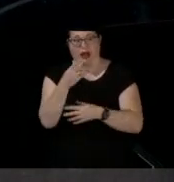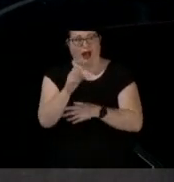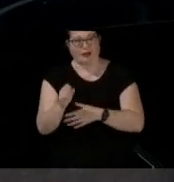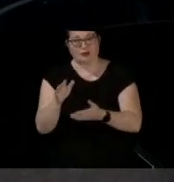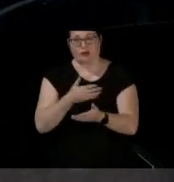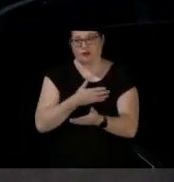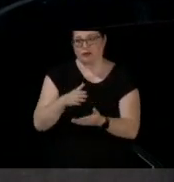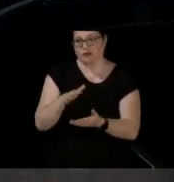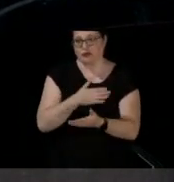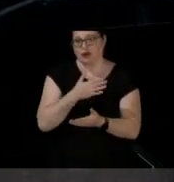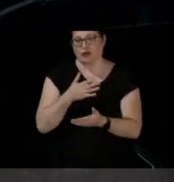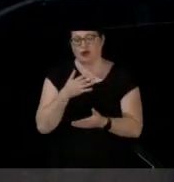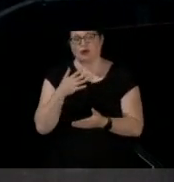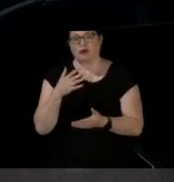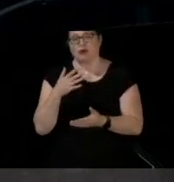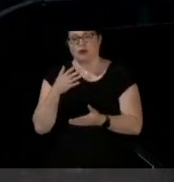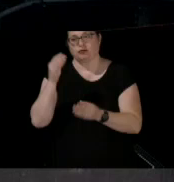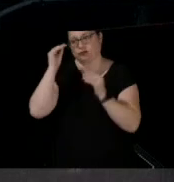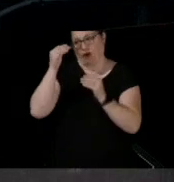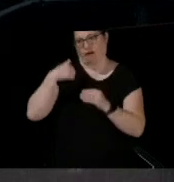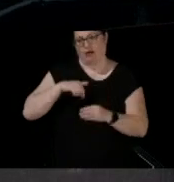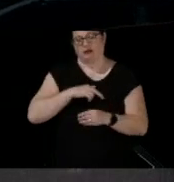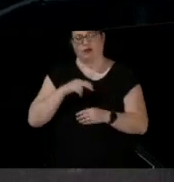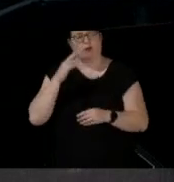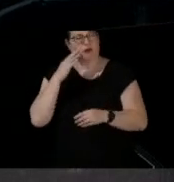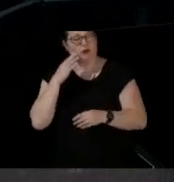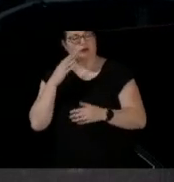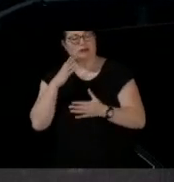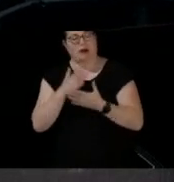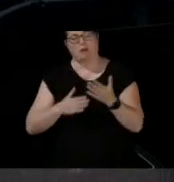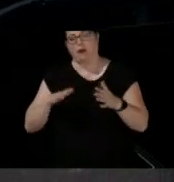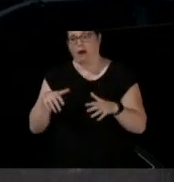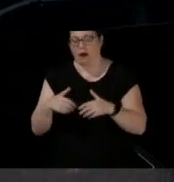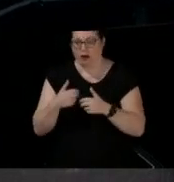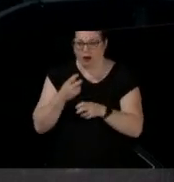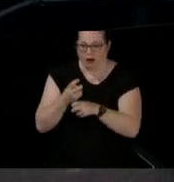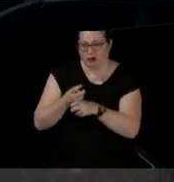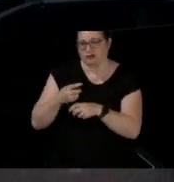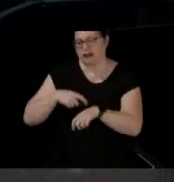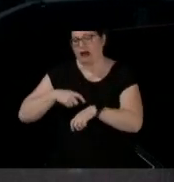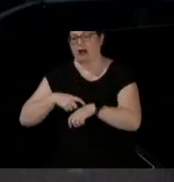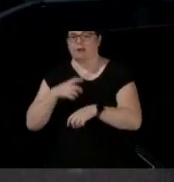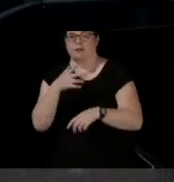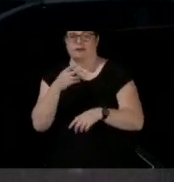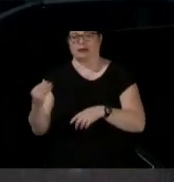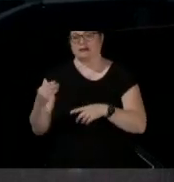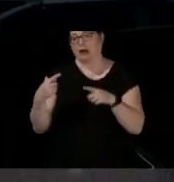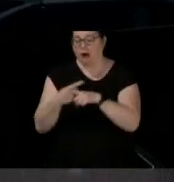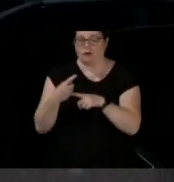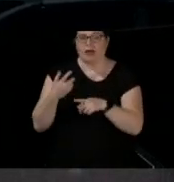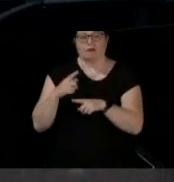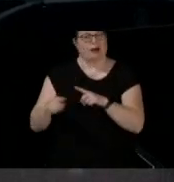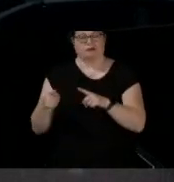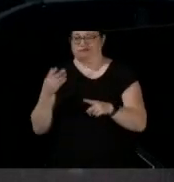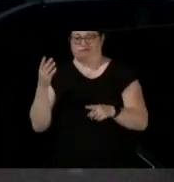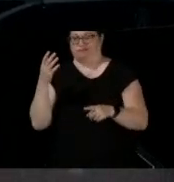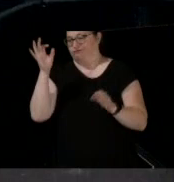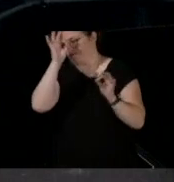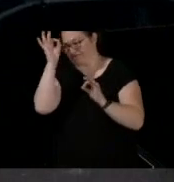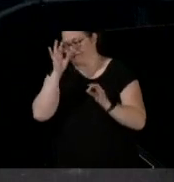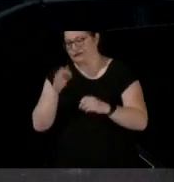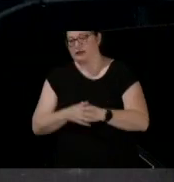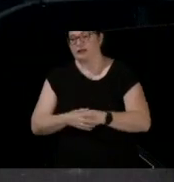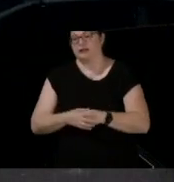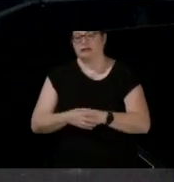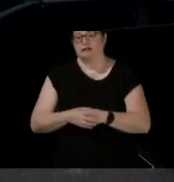us to expect some trial, conflict, and hardship, yet none of us had any idea what we were walking into. The process of